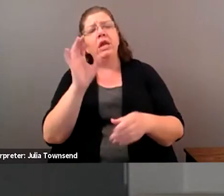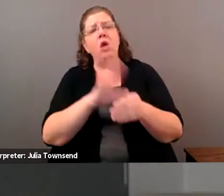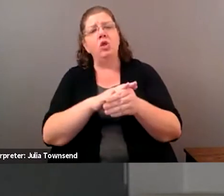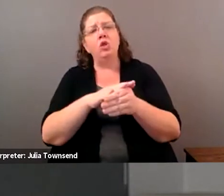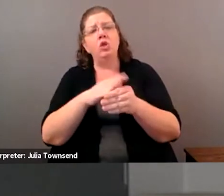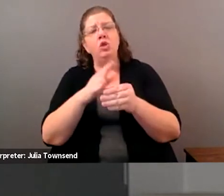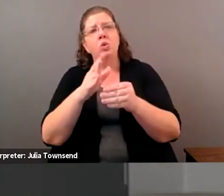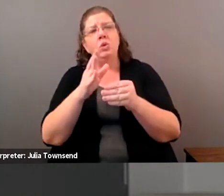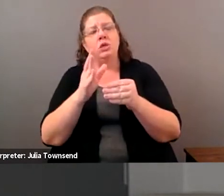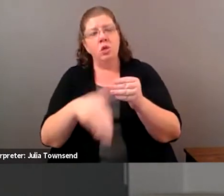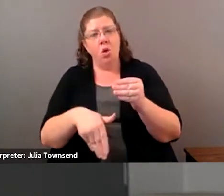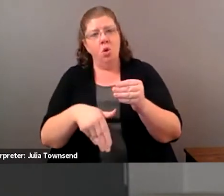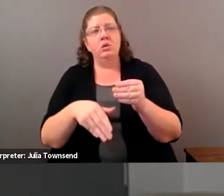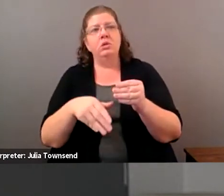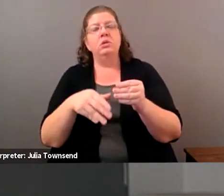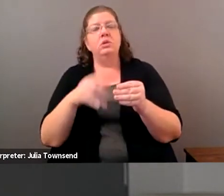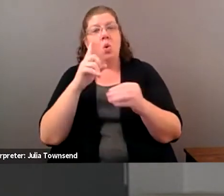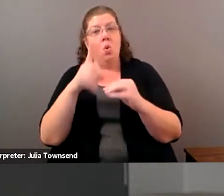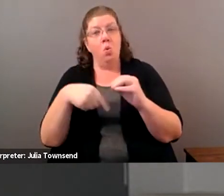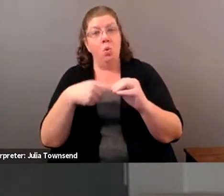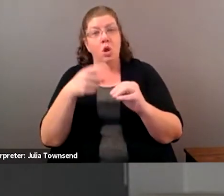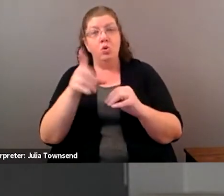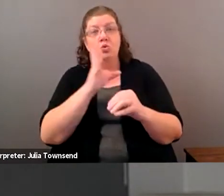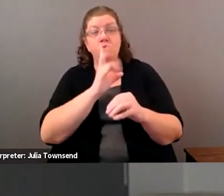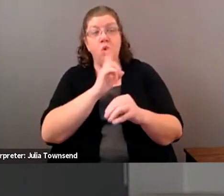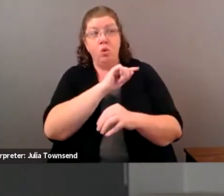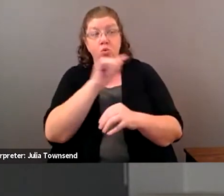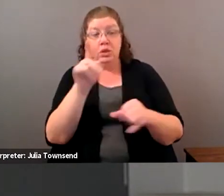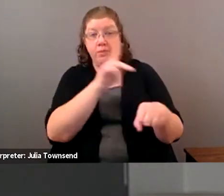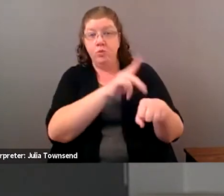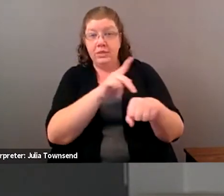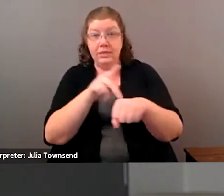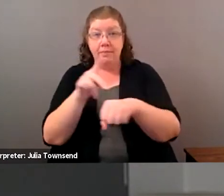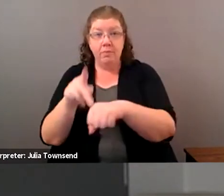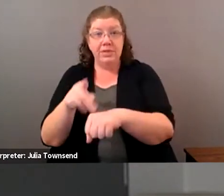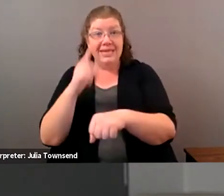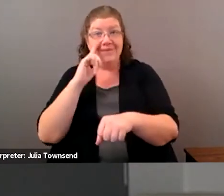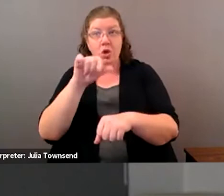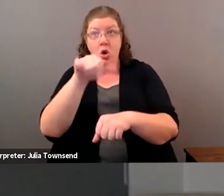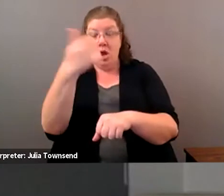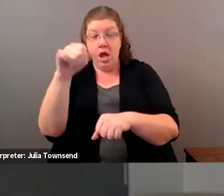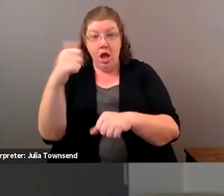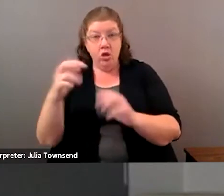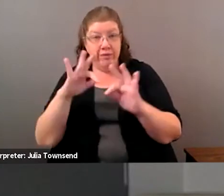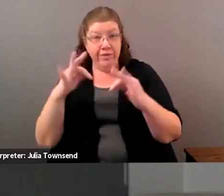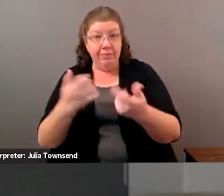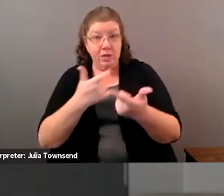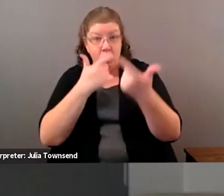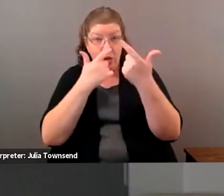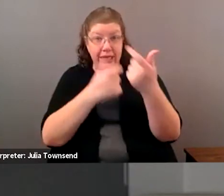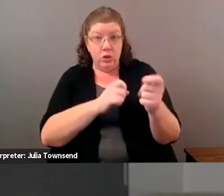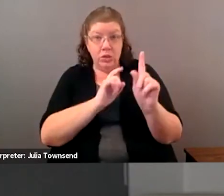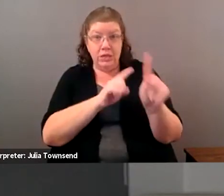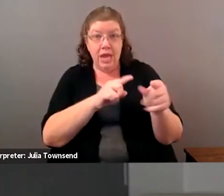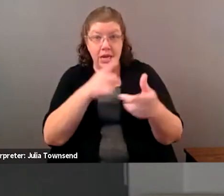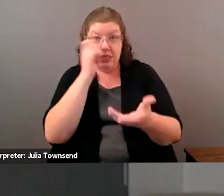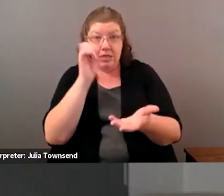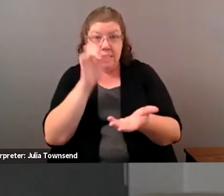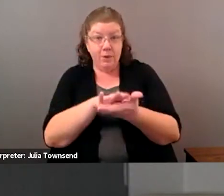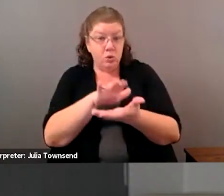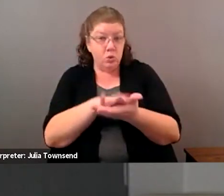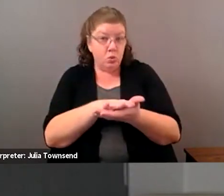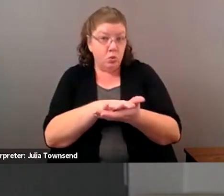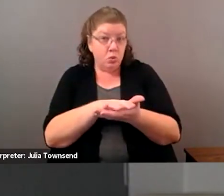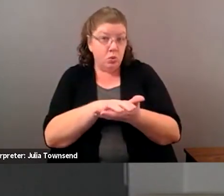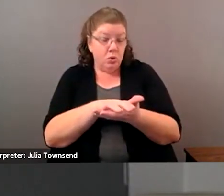Dr. Maldonado, of when you talk to the principals, if there are other families that might be interested in attending summer school. And